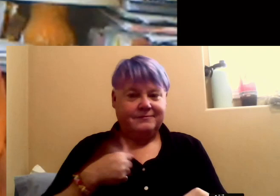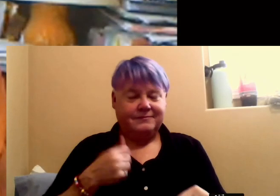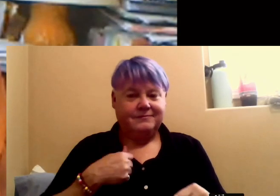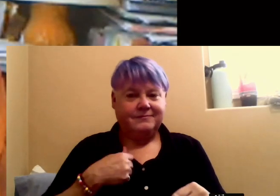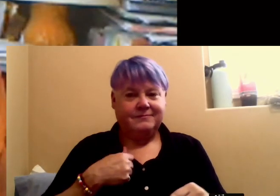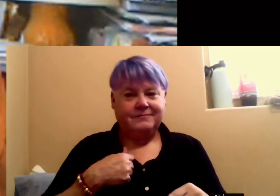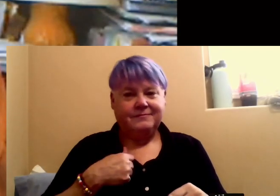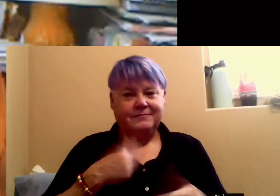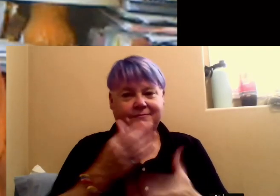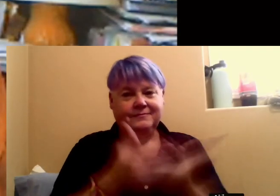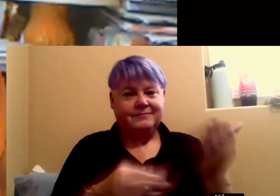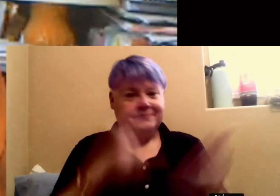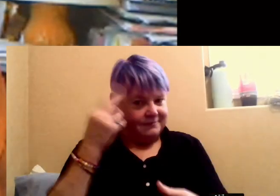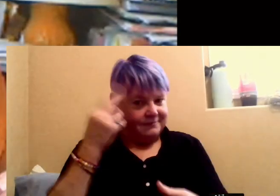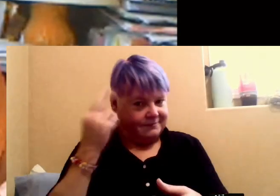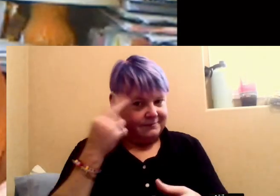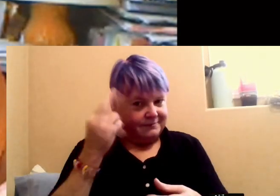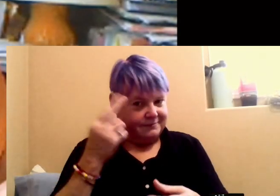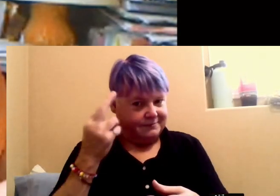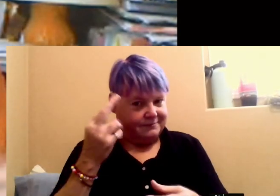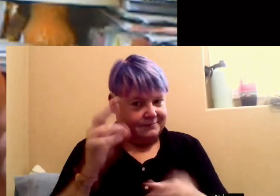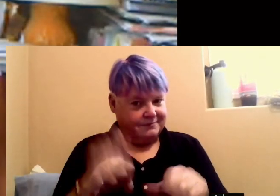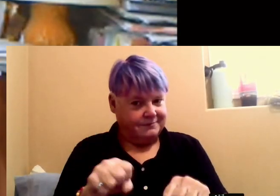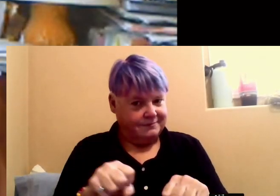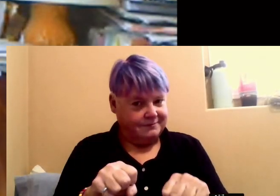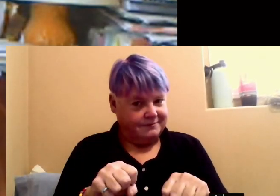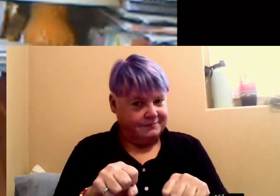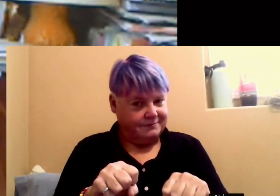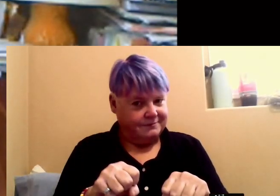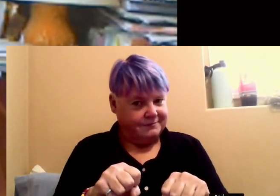some of the reasons are really practical,